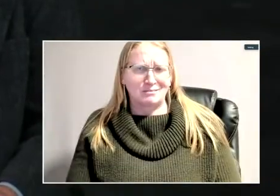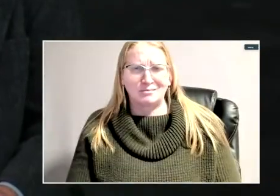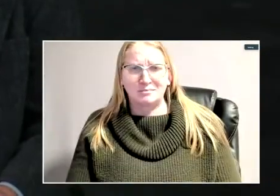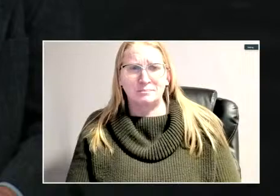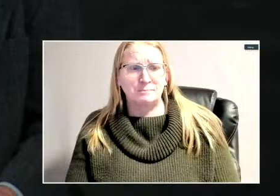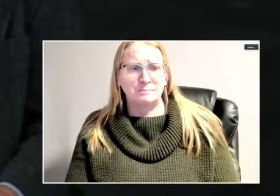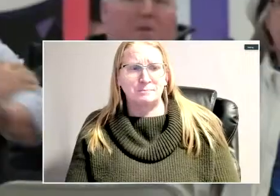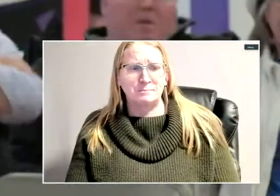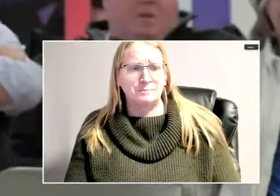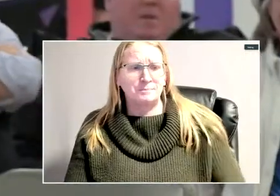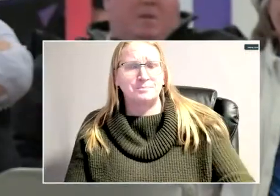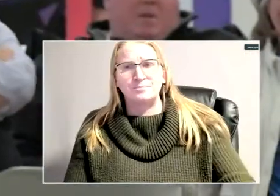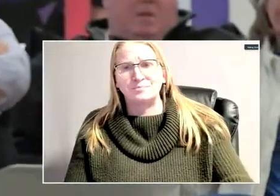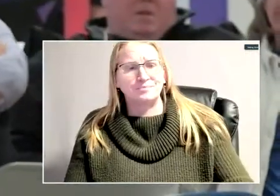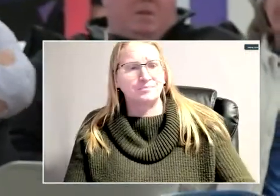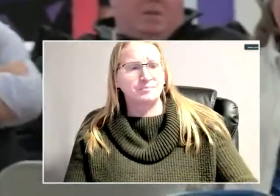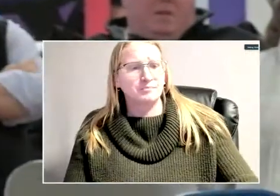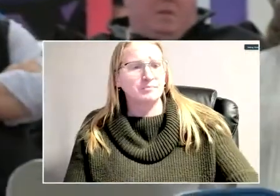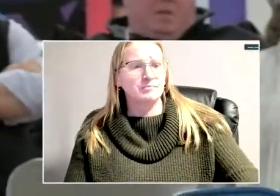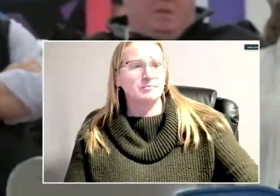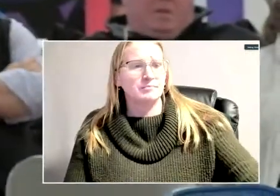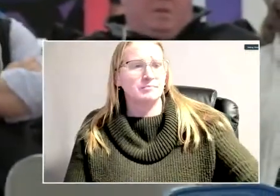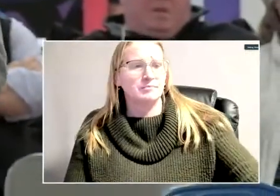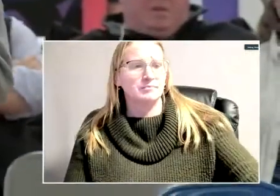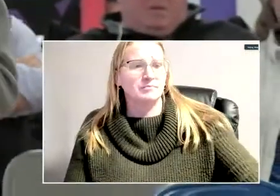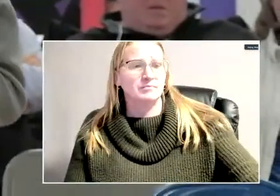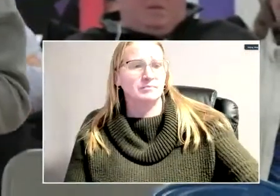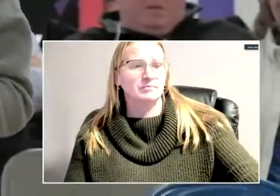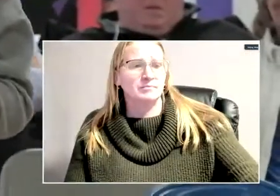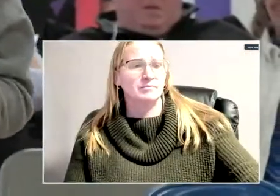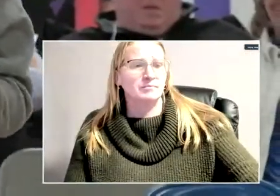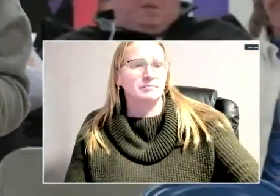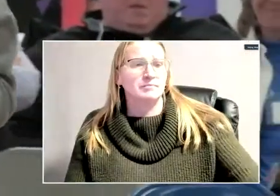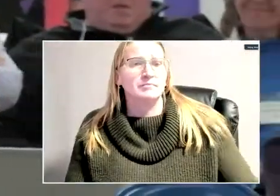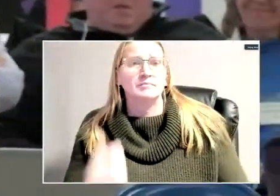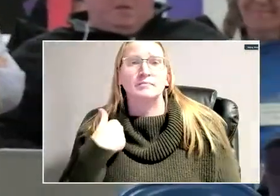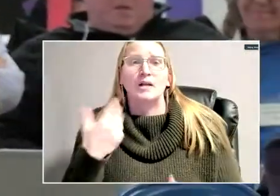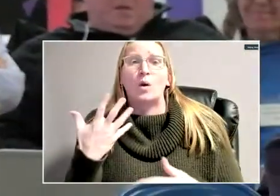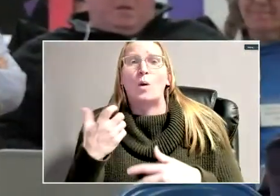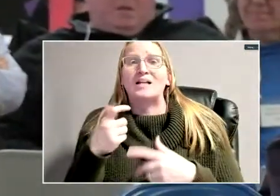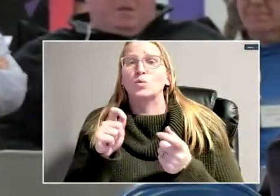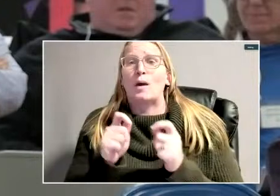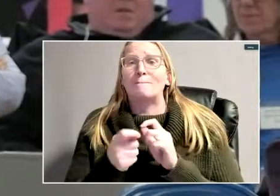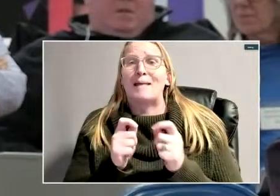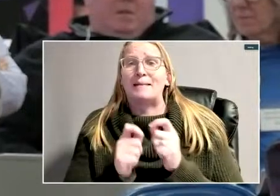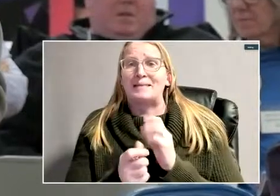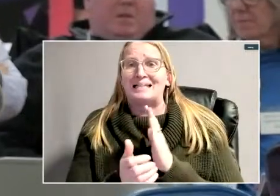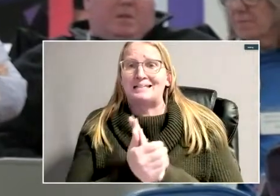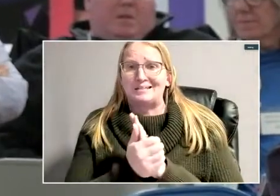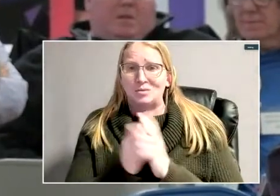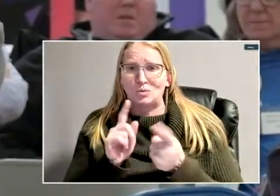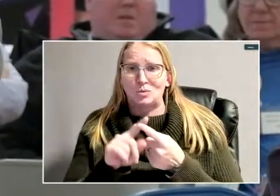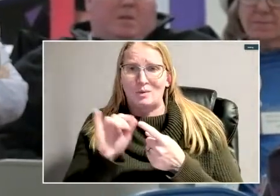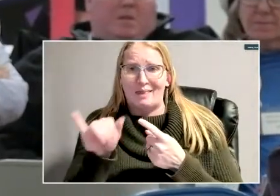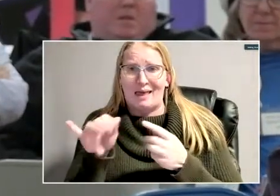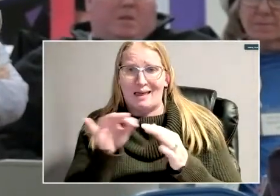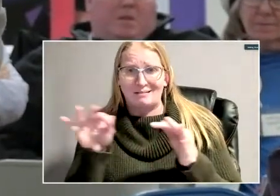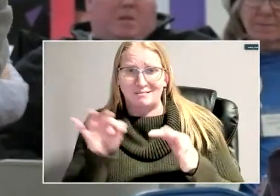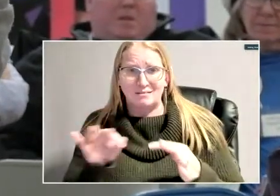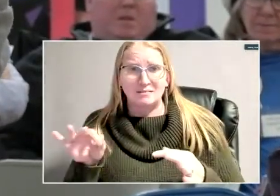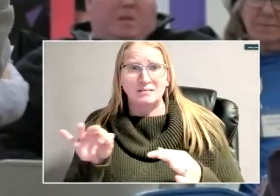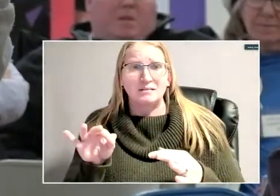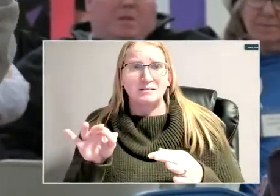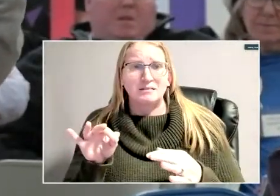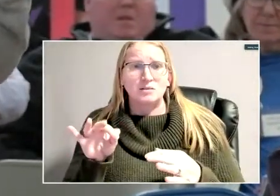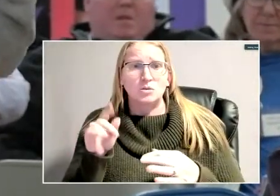turbo uh Sarah turbo District 9 I'd like to make an amendment please um I don't have the exact language but uh instead